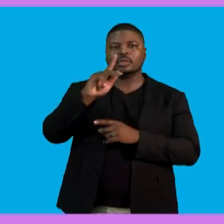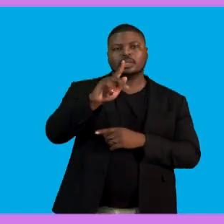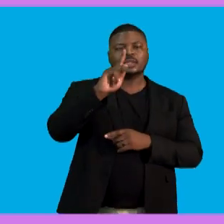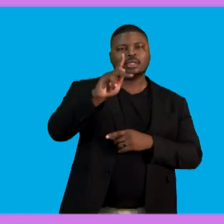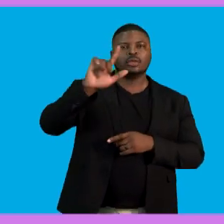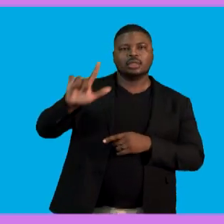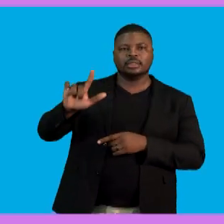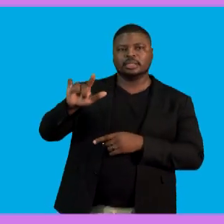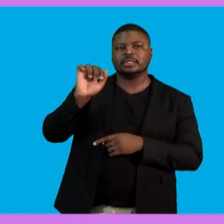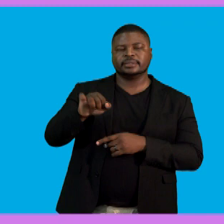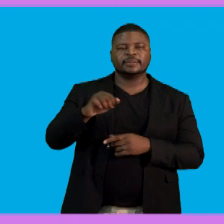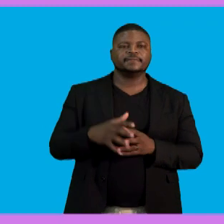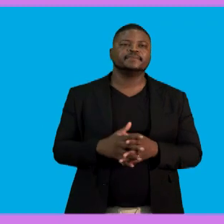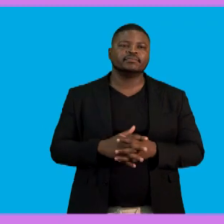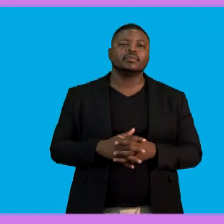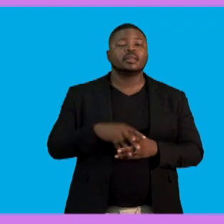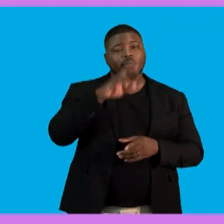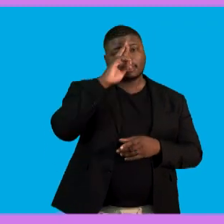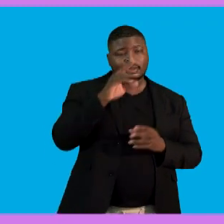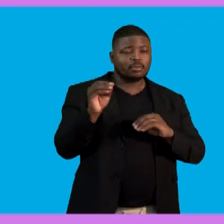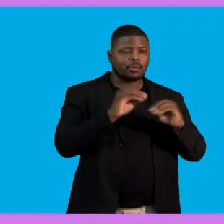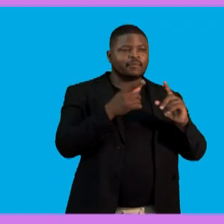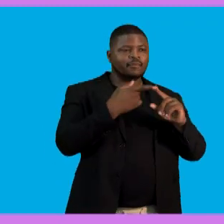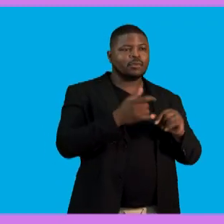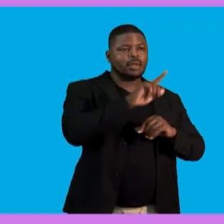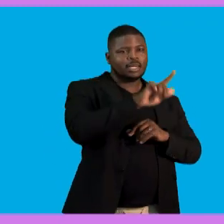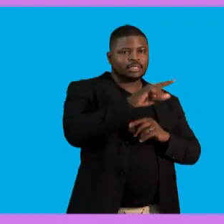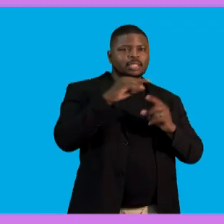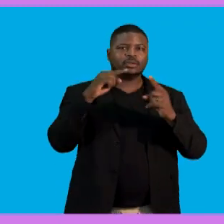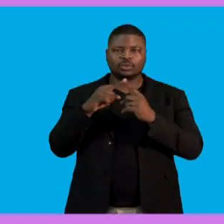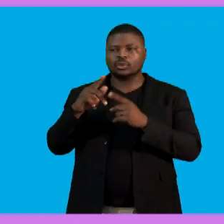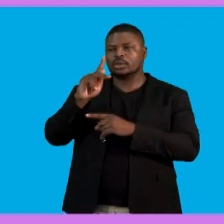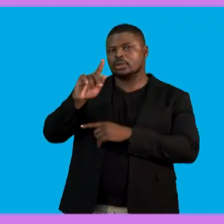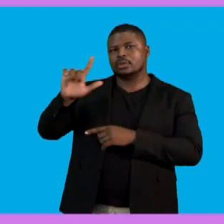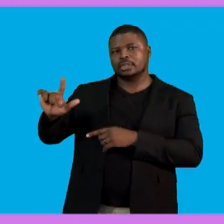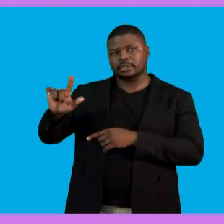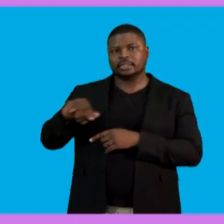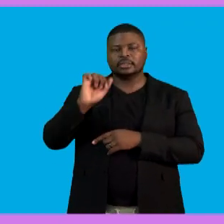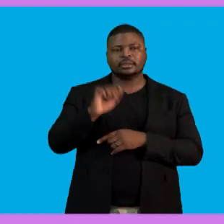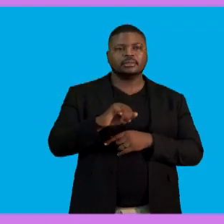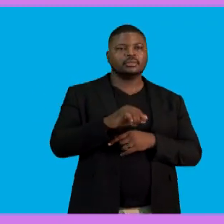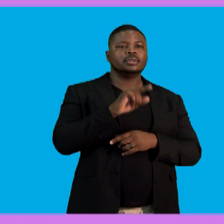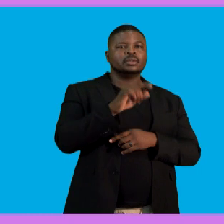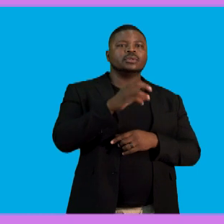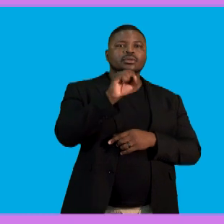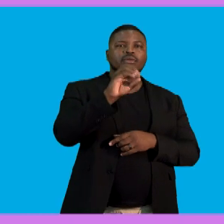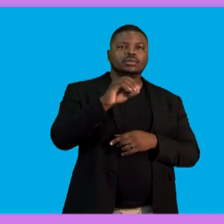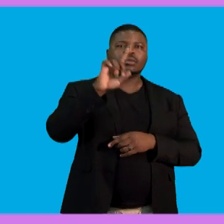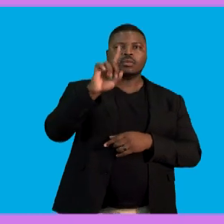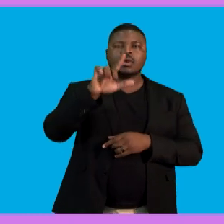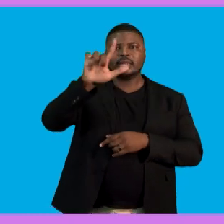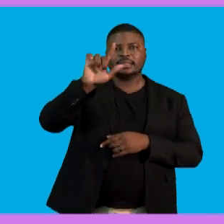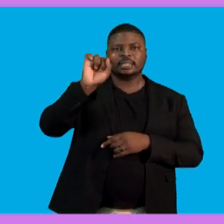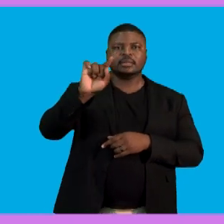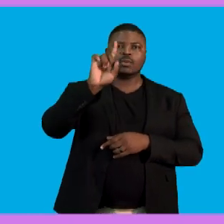kiloliters. 9.29 liters. We're moving from liter to kiloliter. You put a 1 from liter and zeros up until you get to